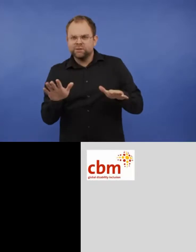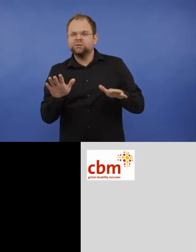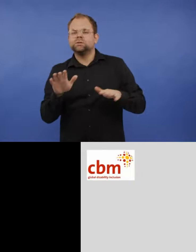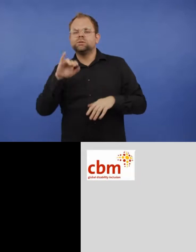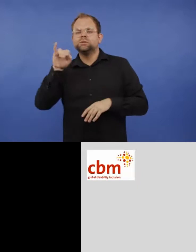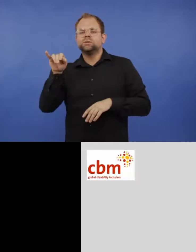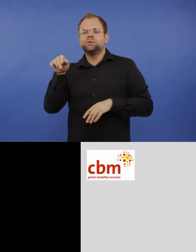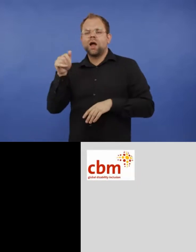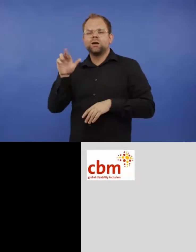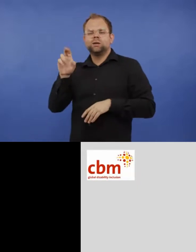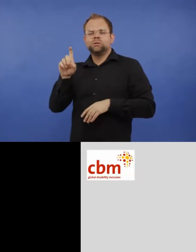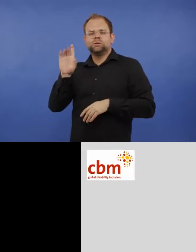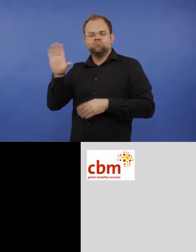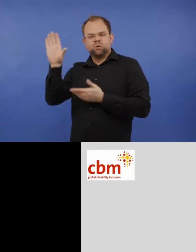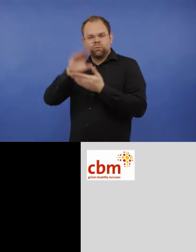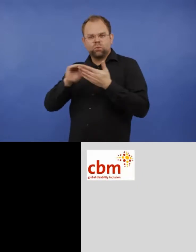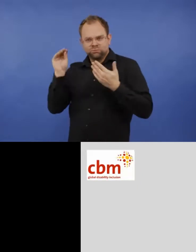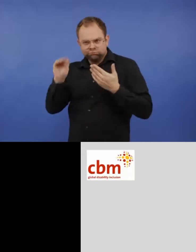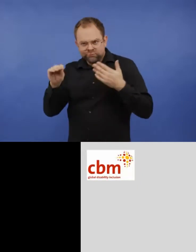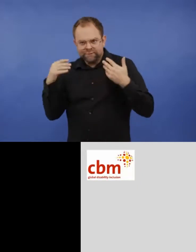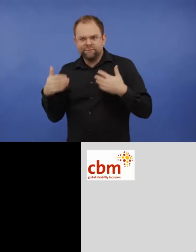those reports to send those questions directly.